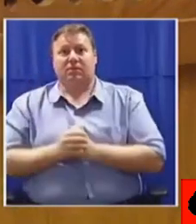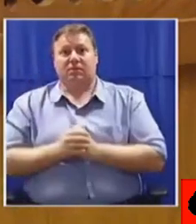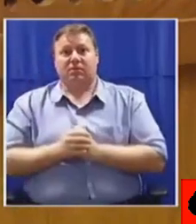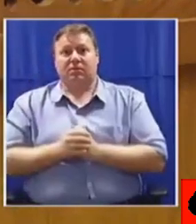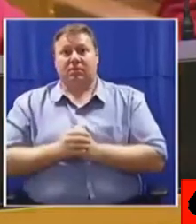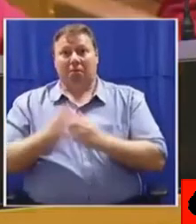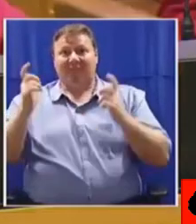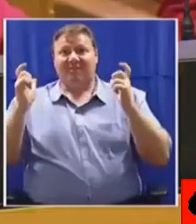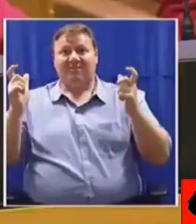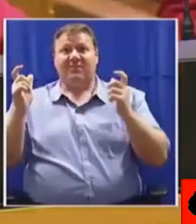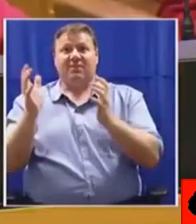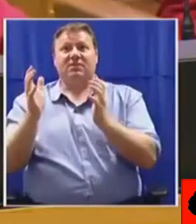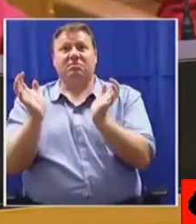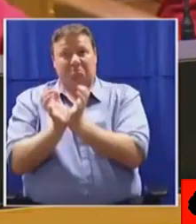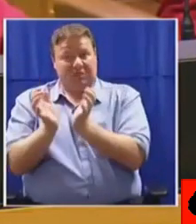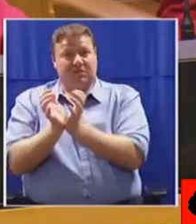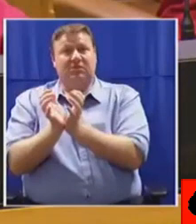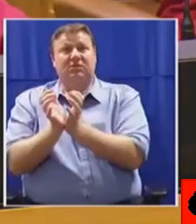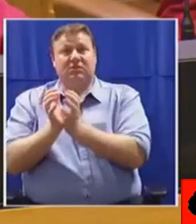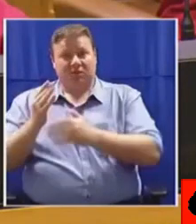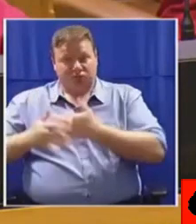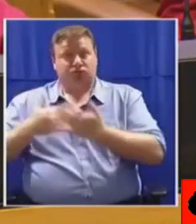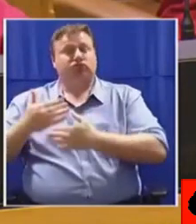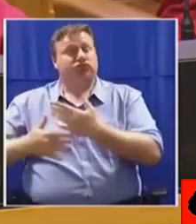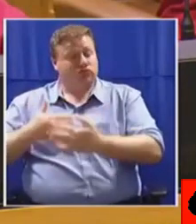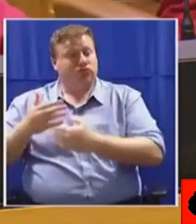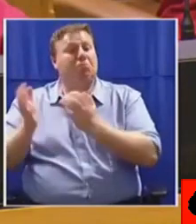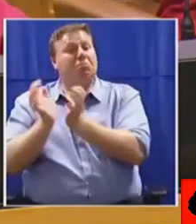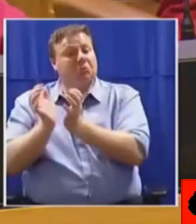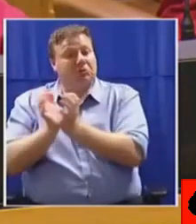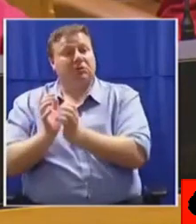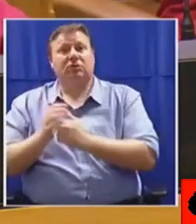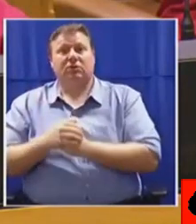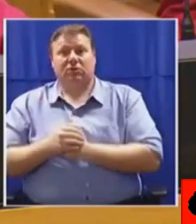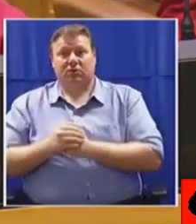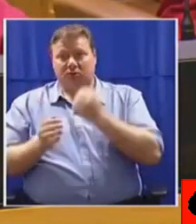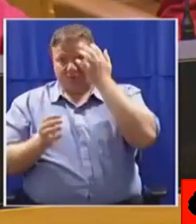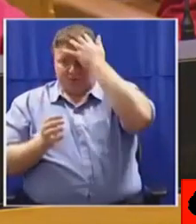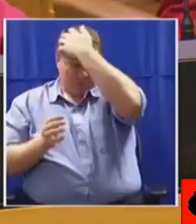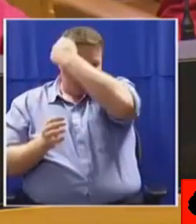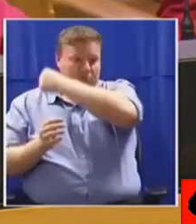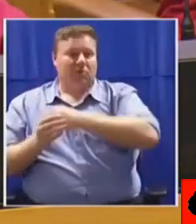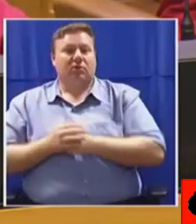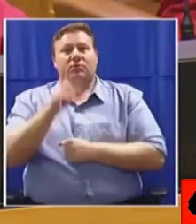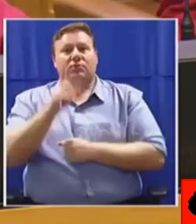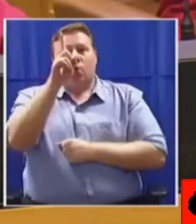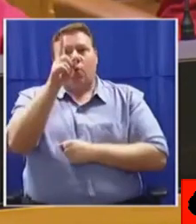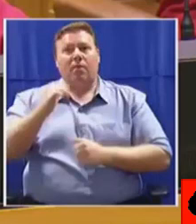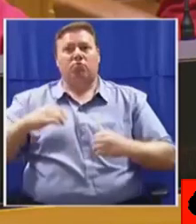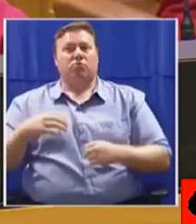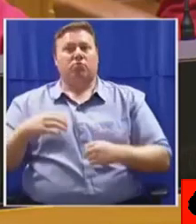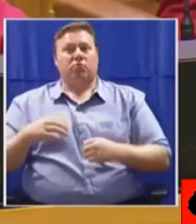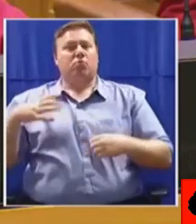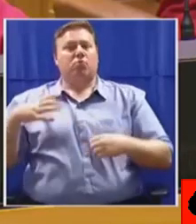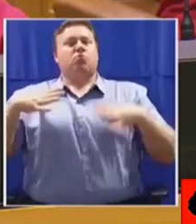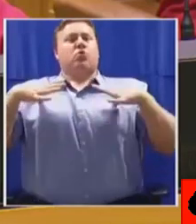matter. And during the course of this meeting, there was only one brave person, Honorable Malema, who was able to